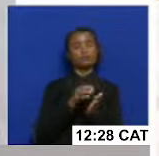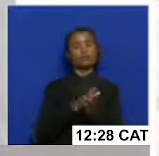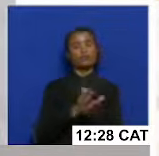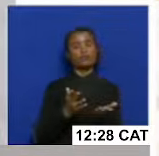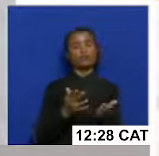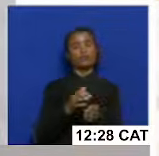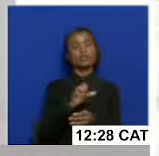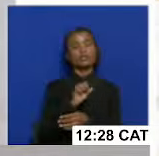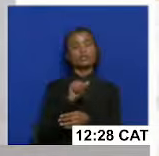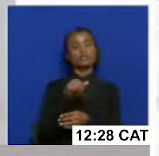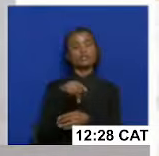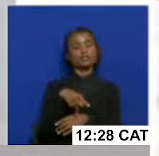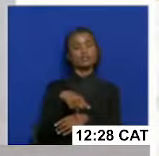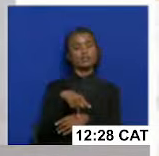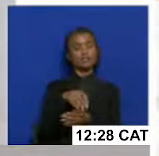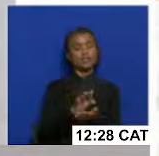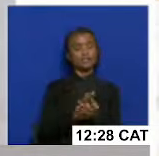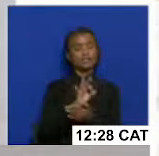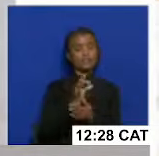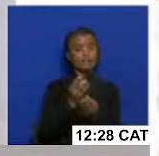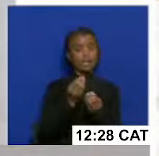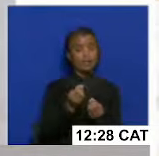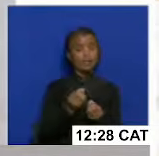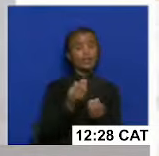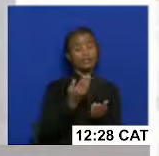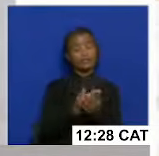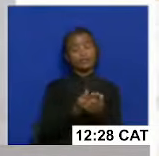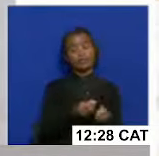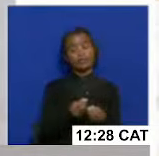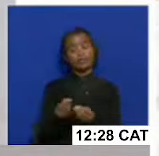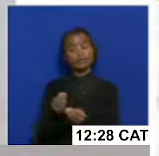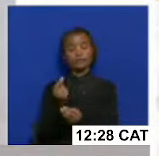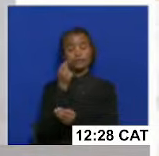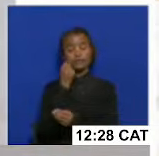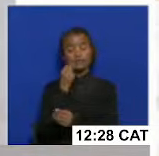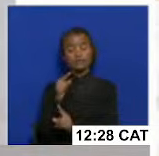Makagula. And is that what you mean when you say you will sort this out soon?